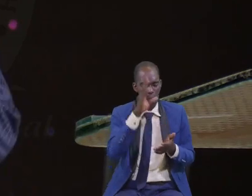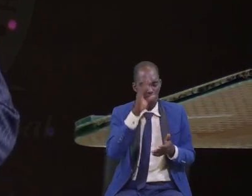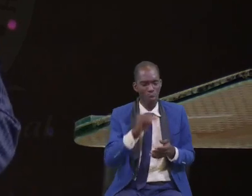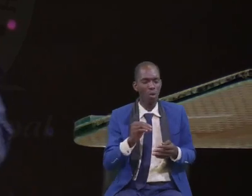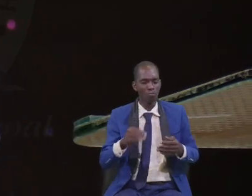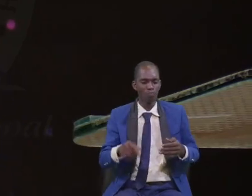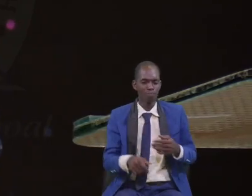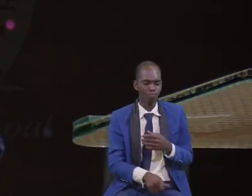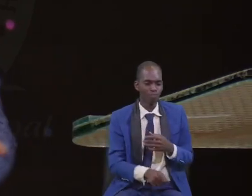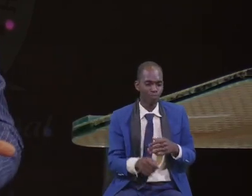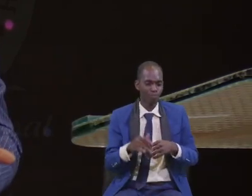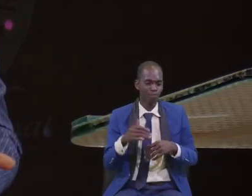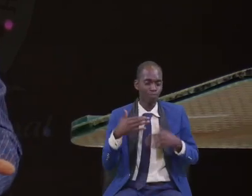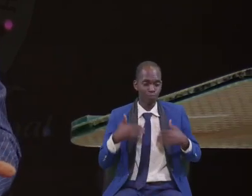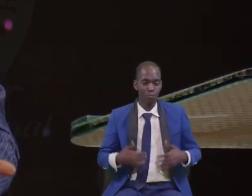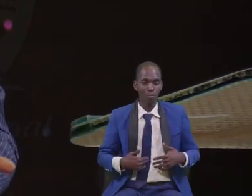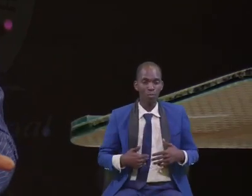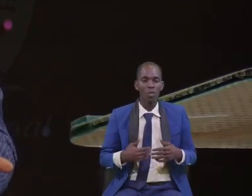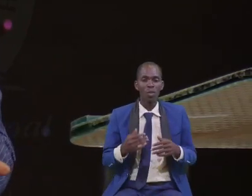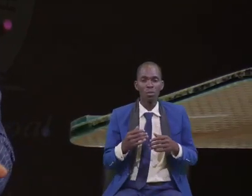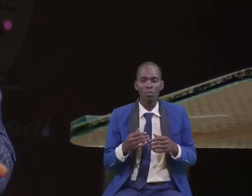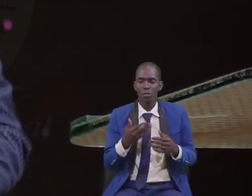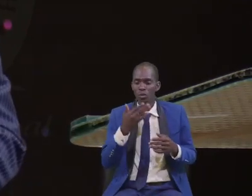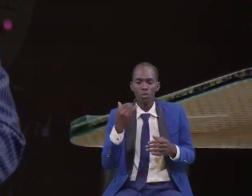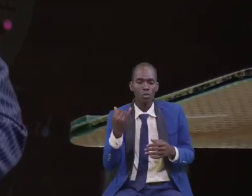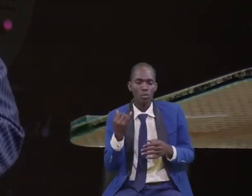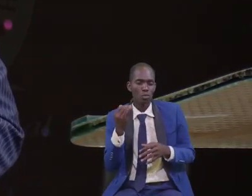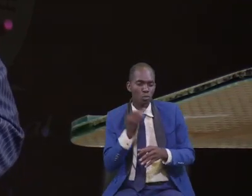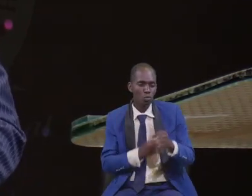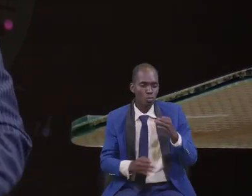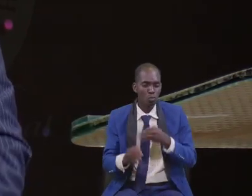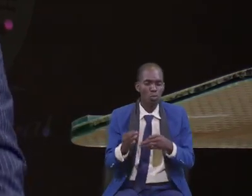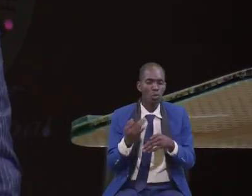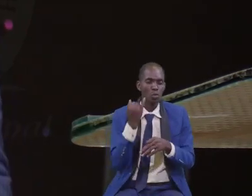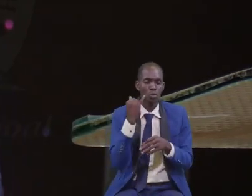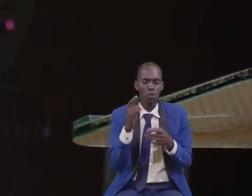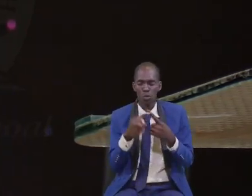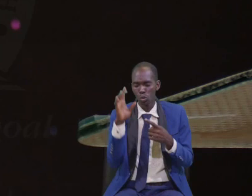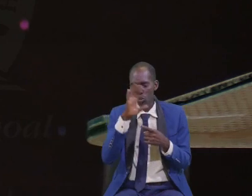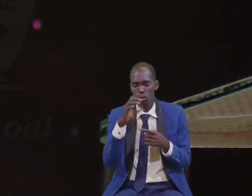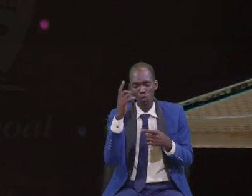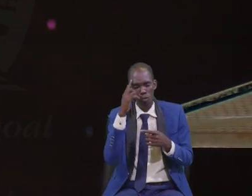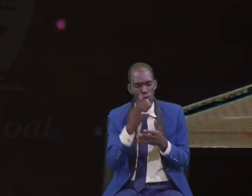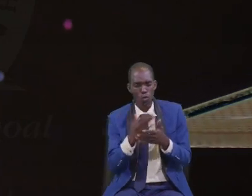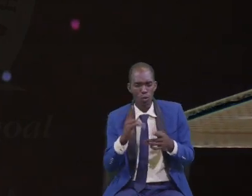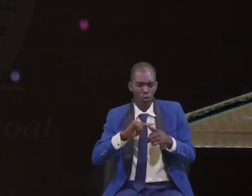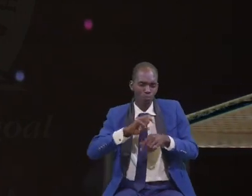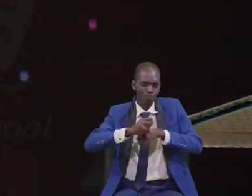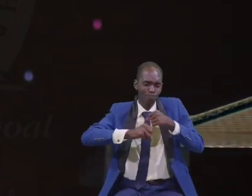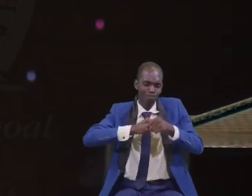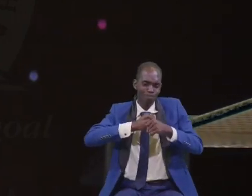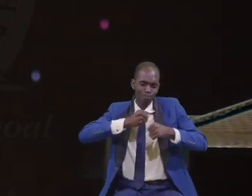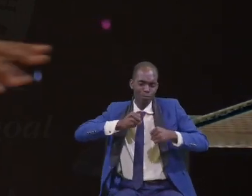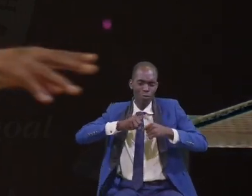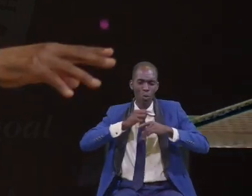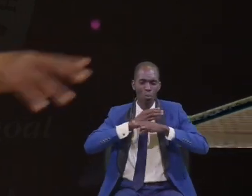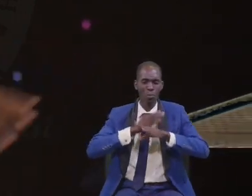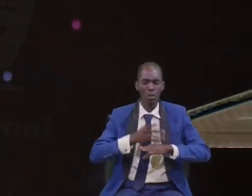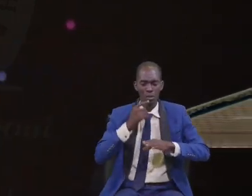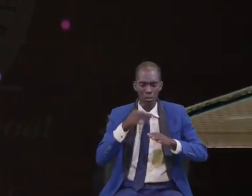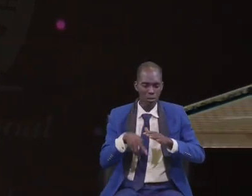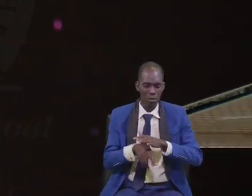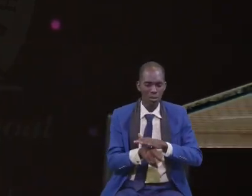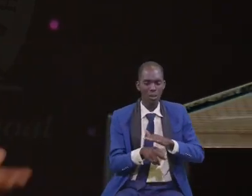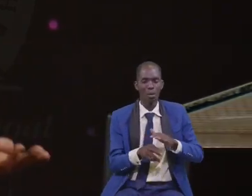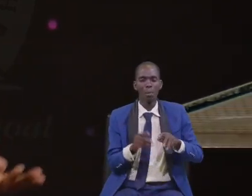bandage that thing so you can restrict the poison of the snake, he leaves the poison there and is looking for the snake and